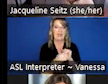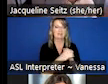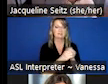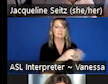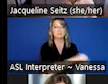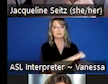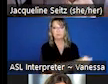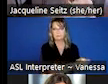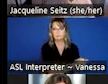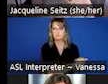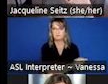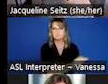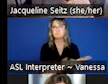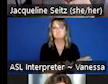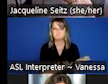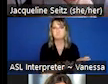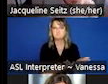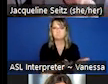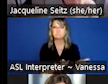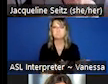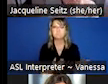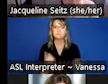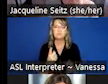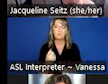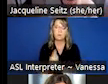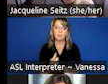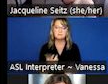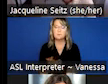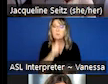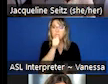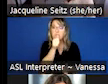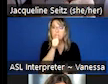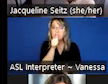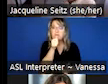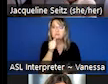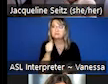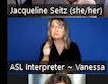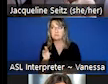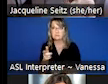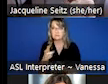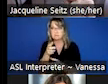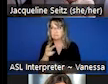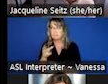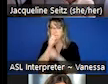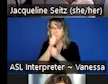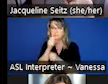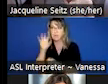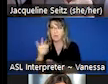disposal practices? And then someone else asked, what privacy confidentiality does 911 offer? And